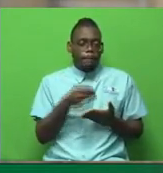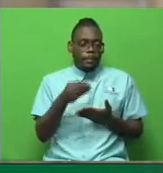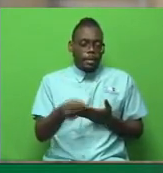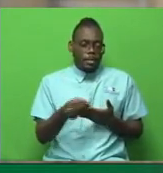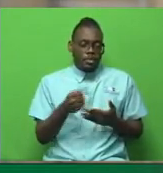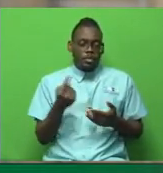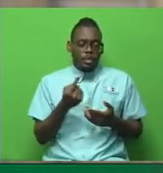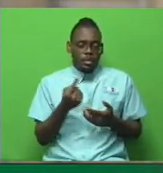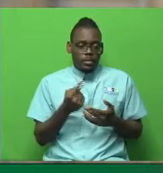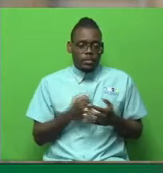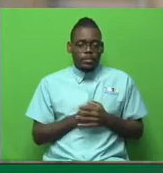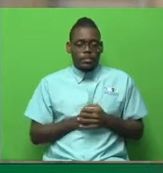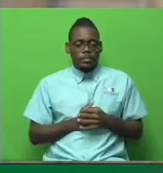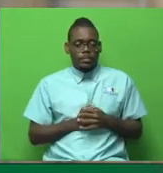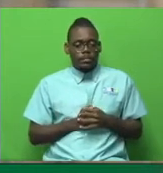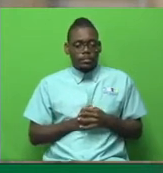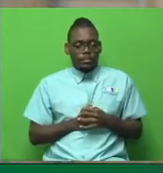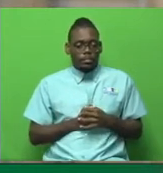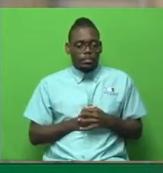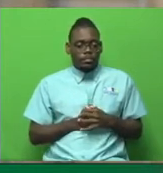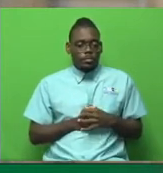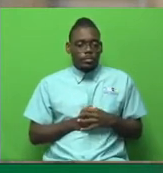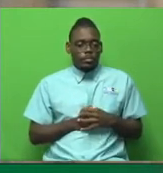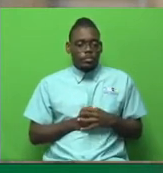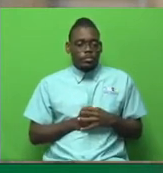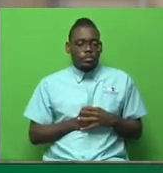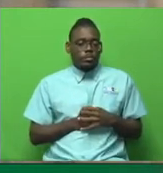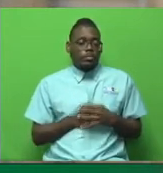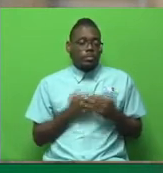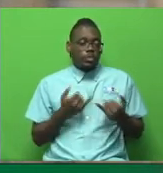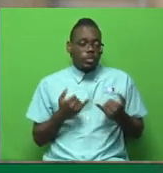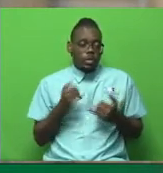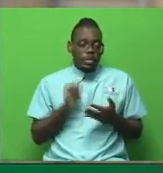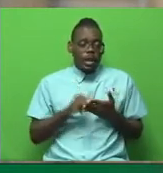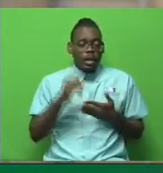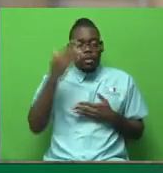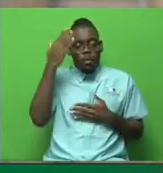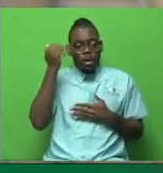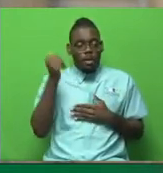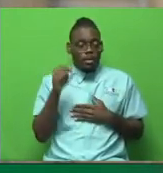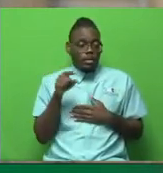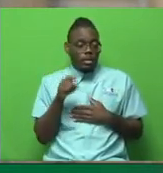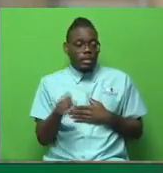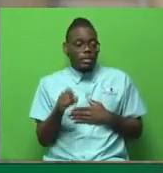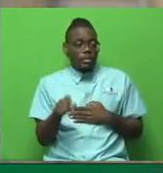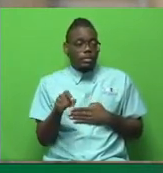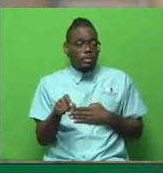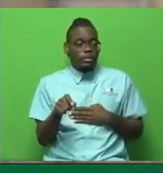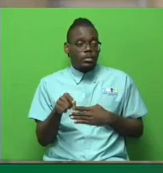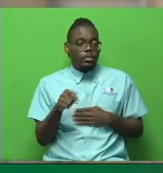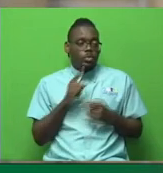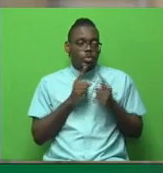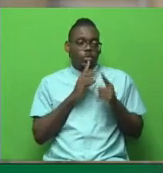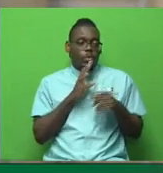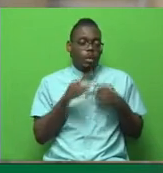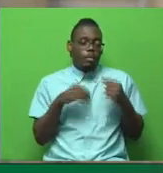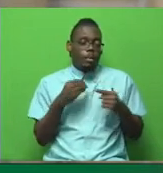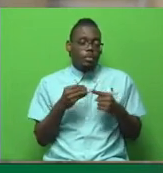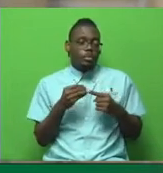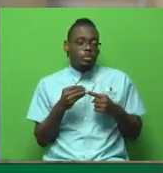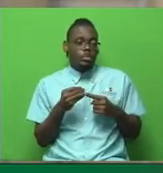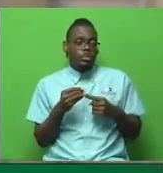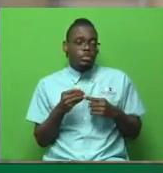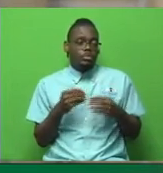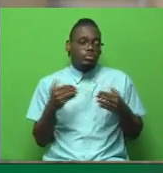reality while this masquerader is talking about current account and reserves crisis and running out of